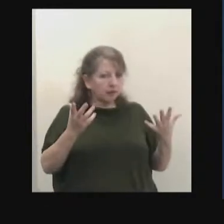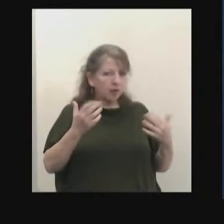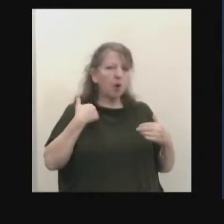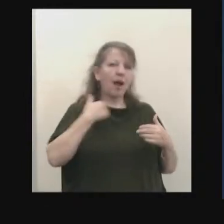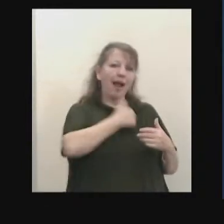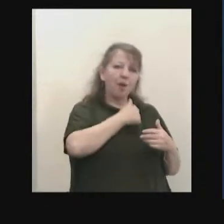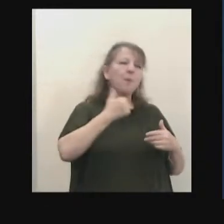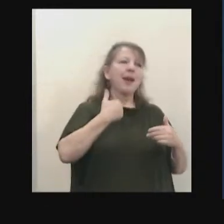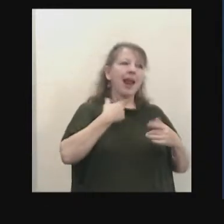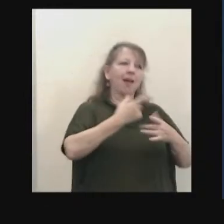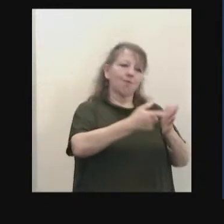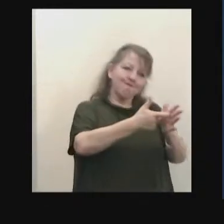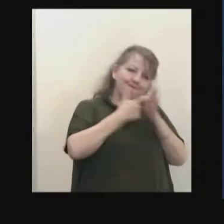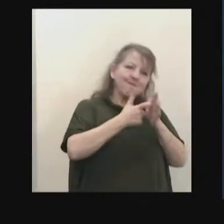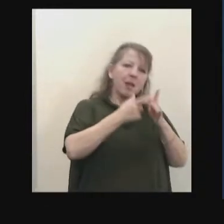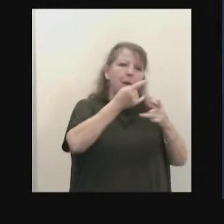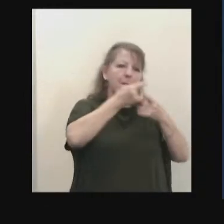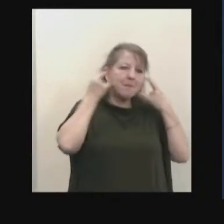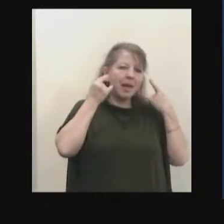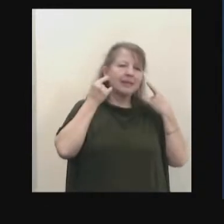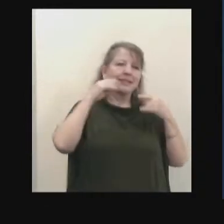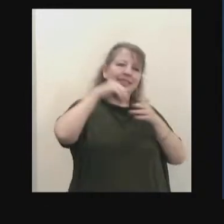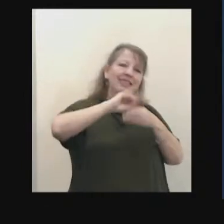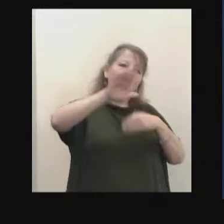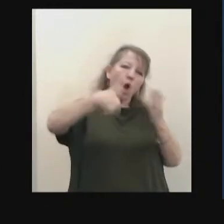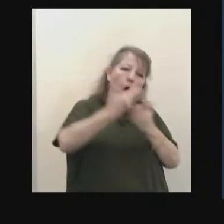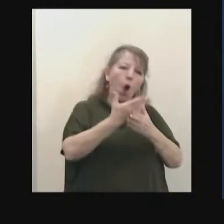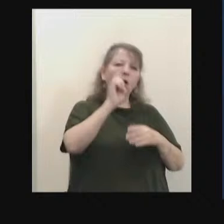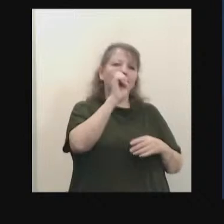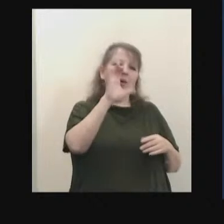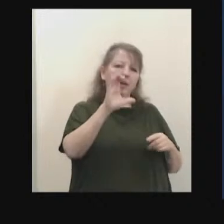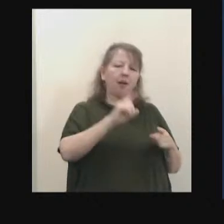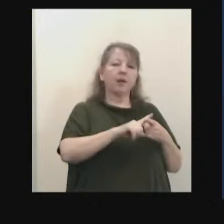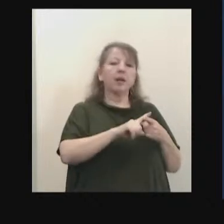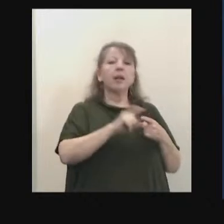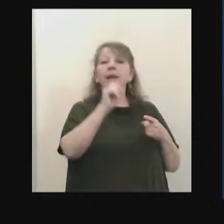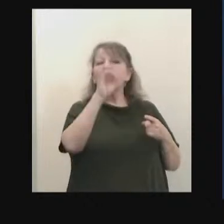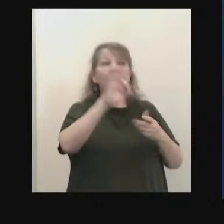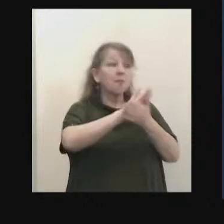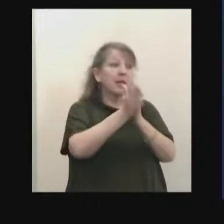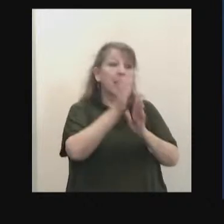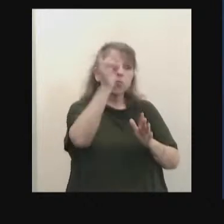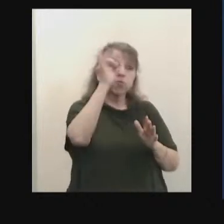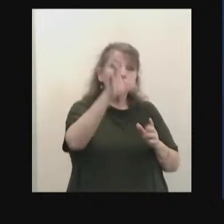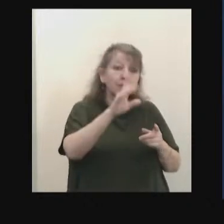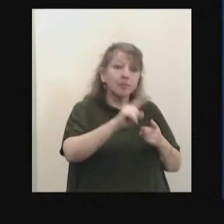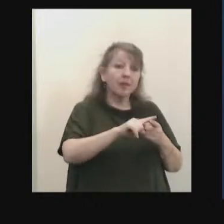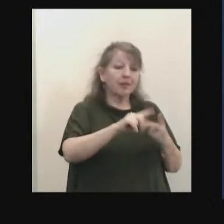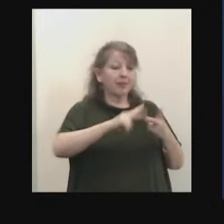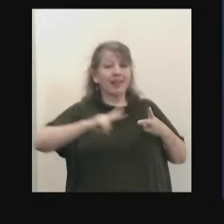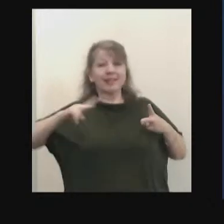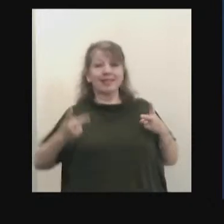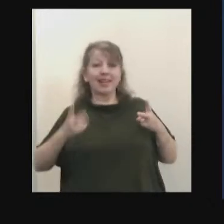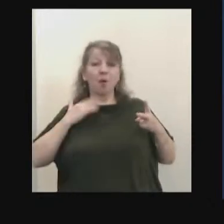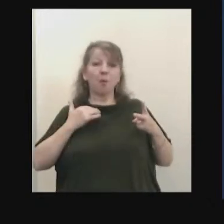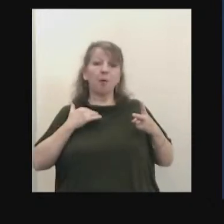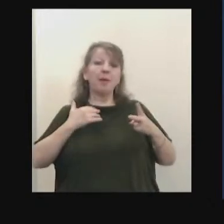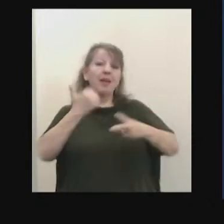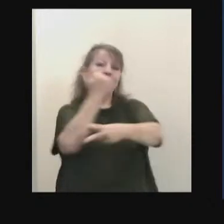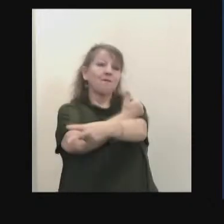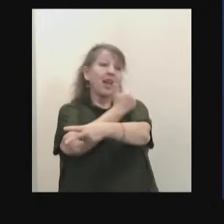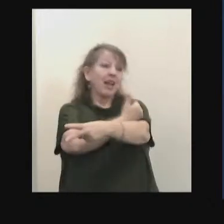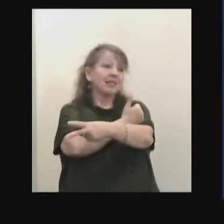public locations in Erie County. If things continue to get bad, then we go to phase 2, which of course is a vaccine mandate for all bars, restaurants, and other types